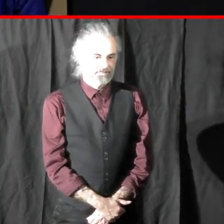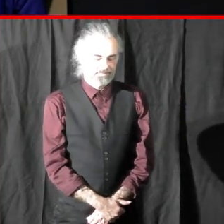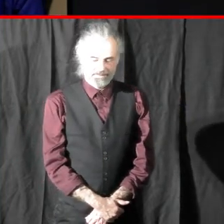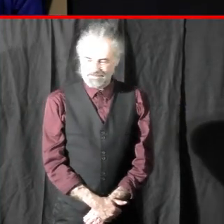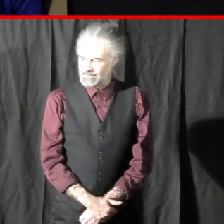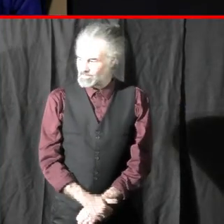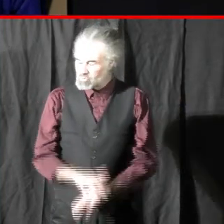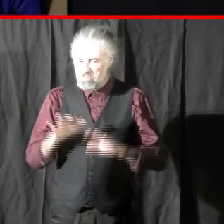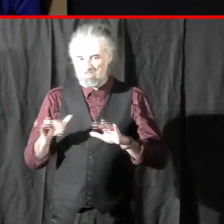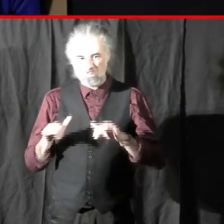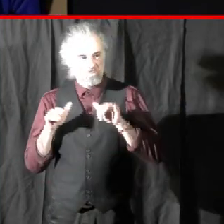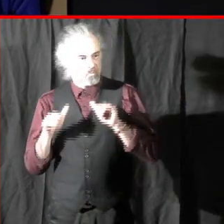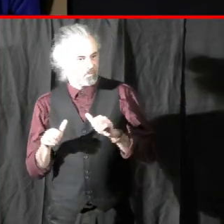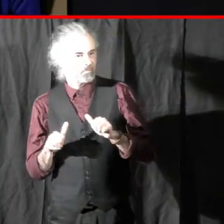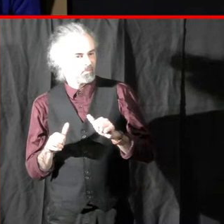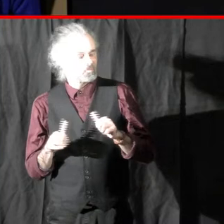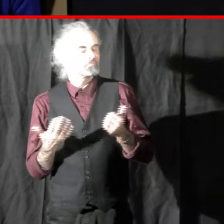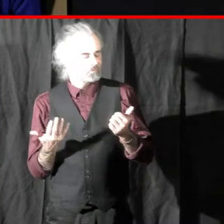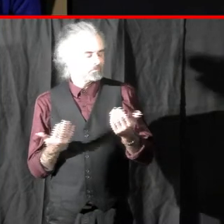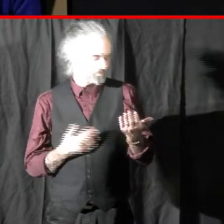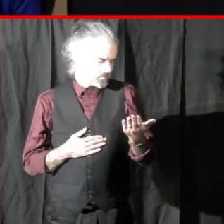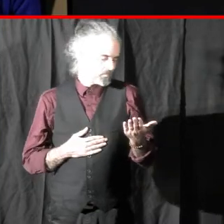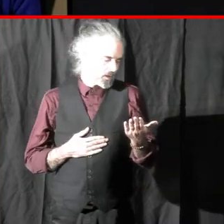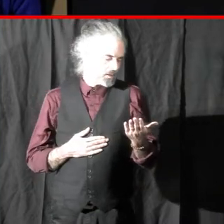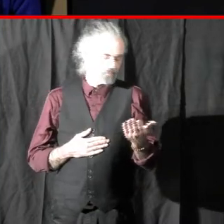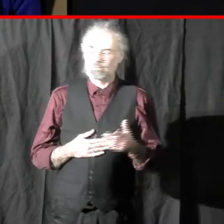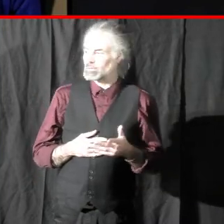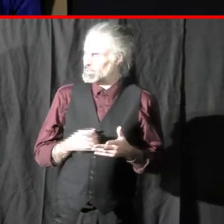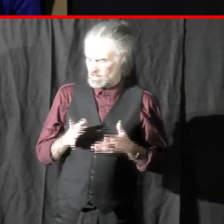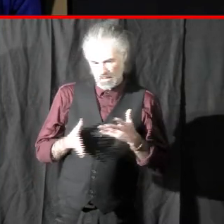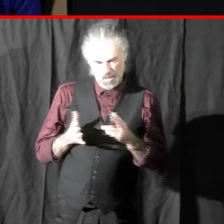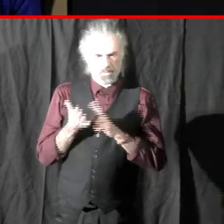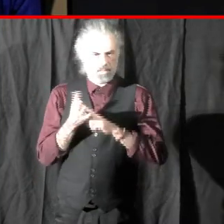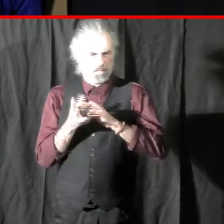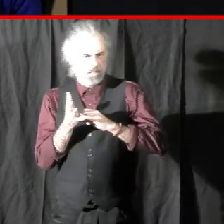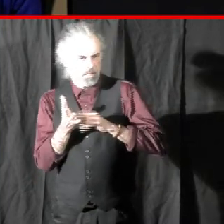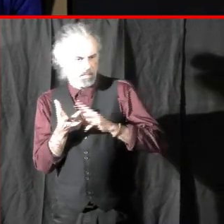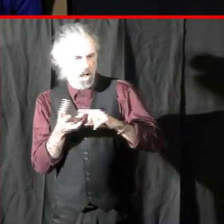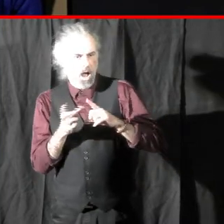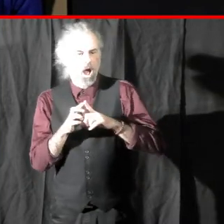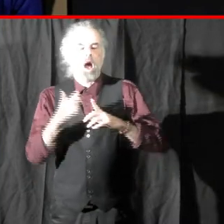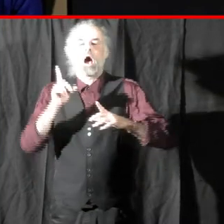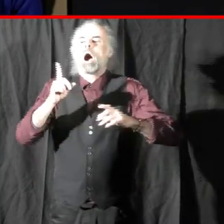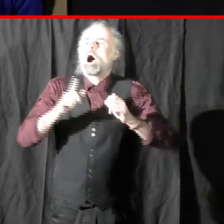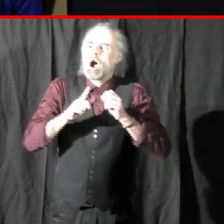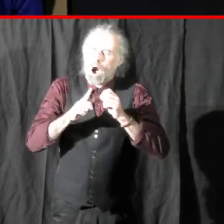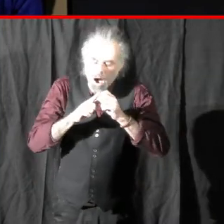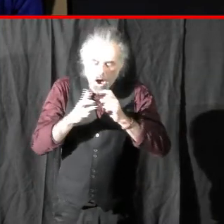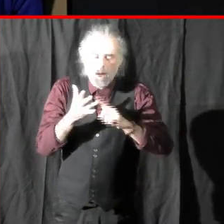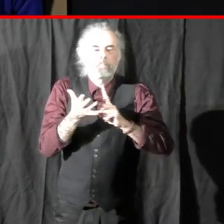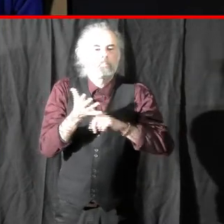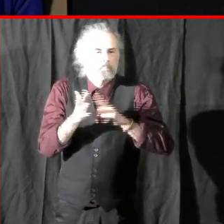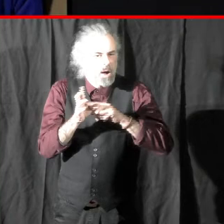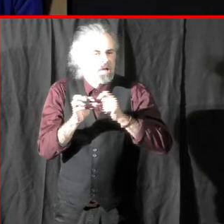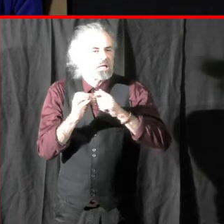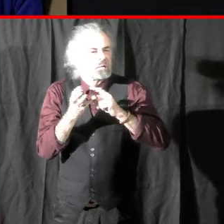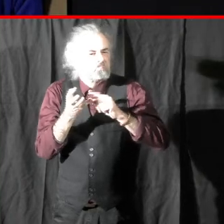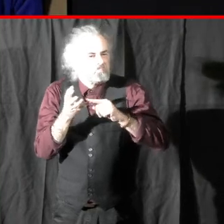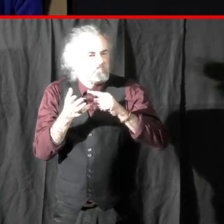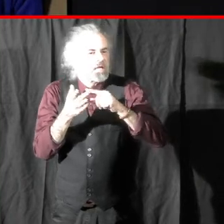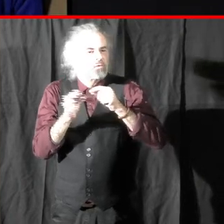All right, so it turns out nastoids, the polyubiquitous, that's the plastic that the professor was talking